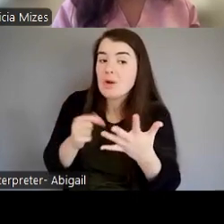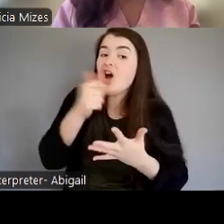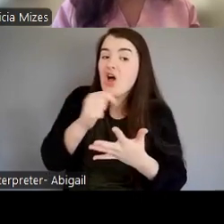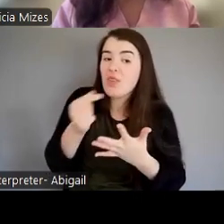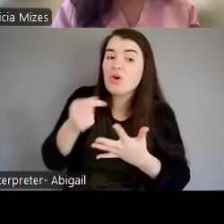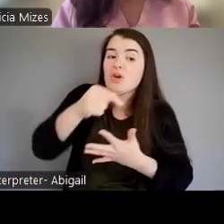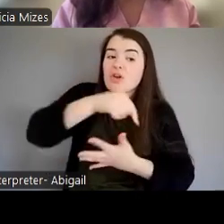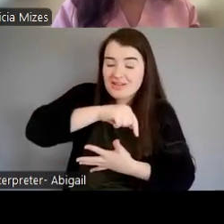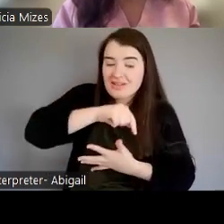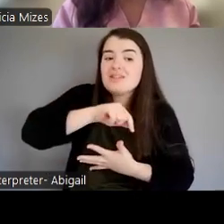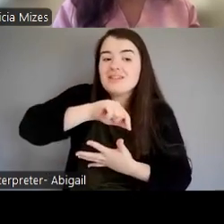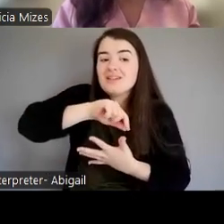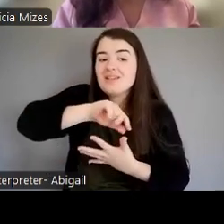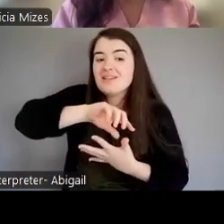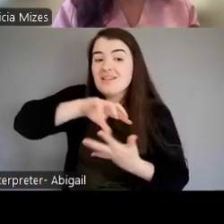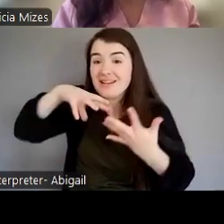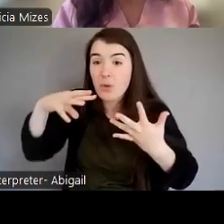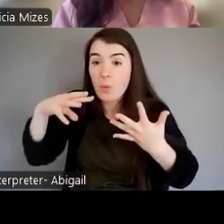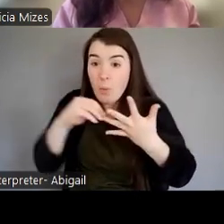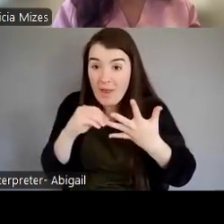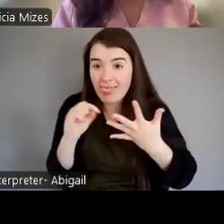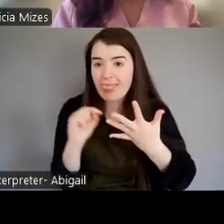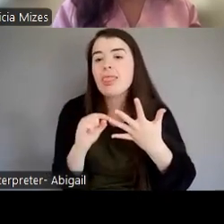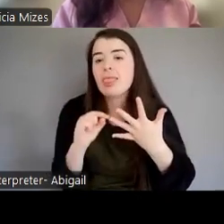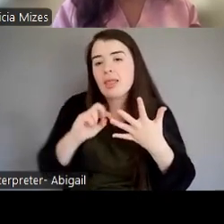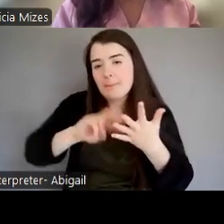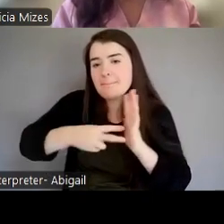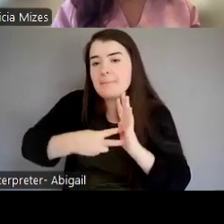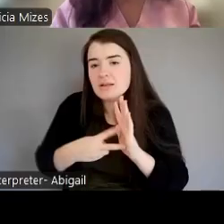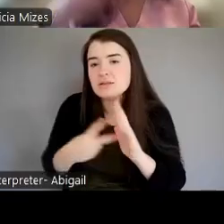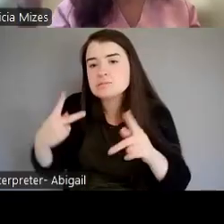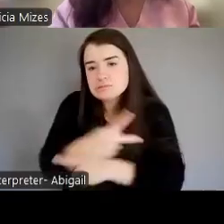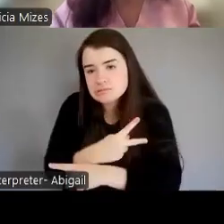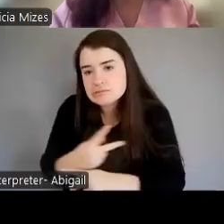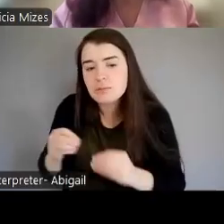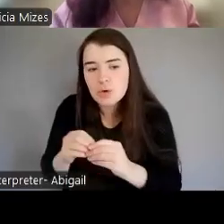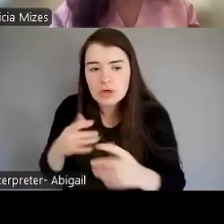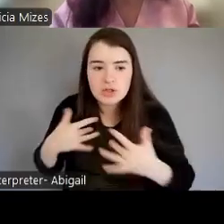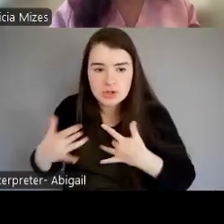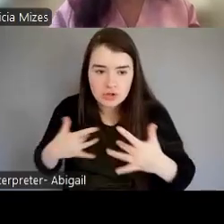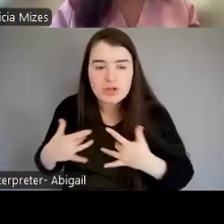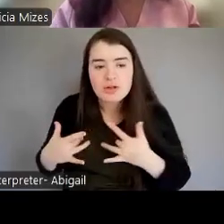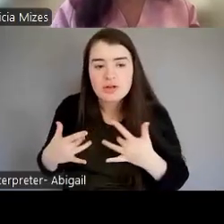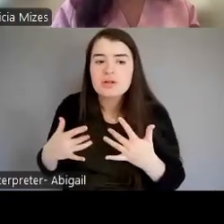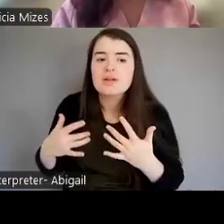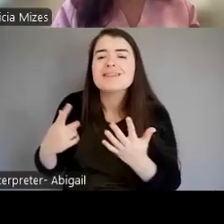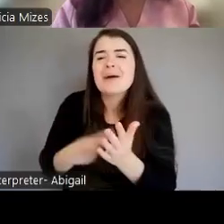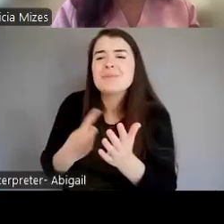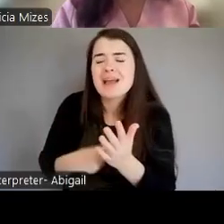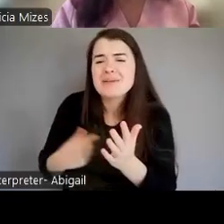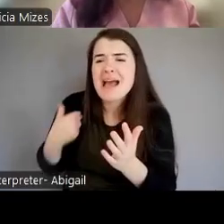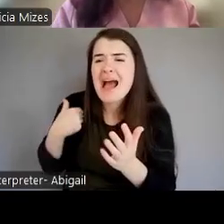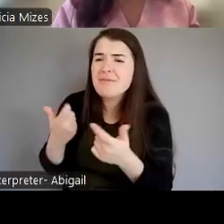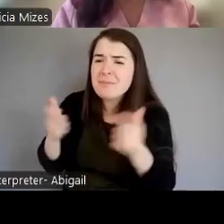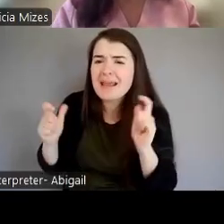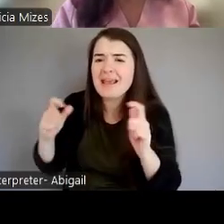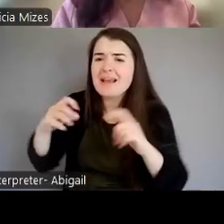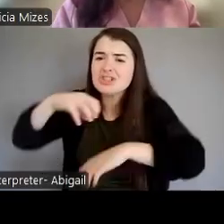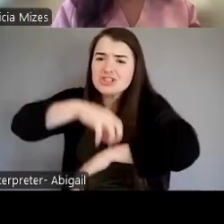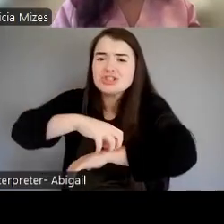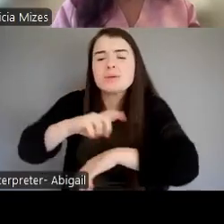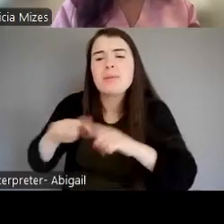of benign spots that are greater than a pencil eraser, but the biggest thing is, do you see these other criteria that fulfill the A, B, and C